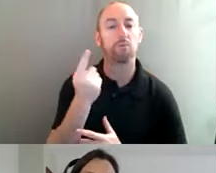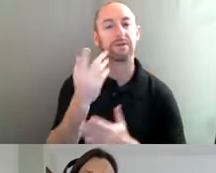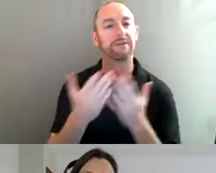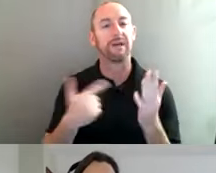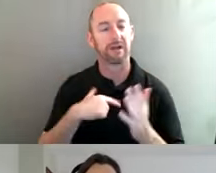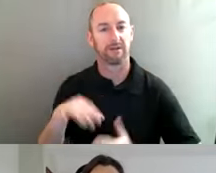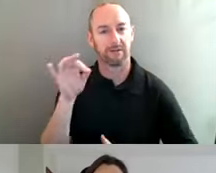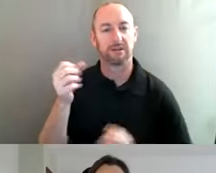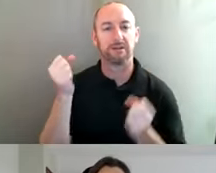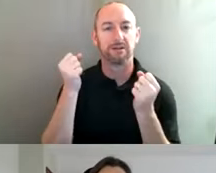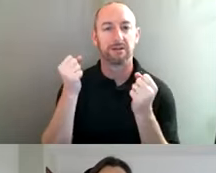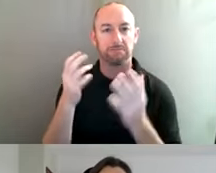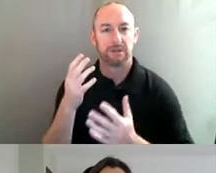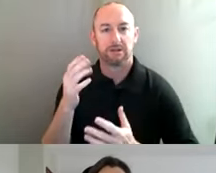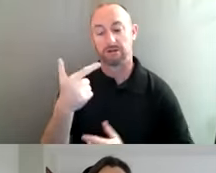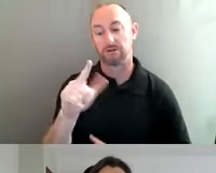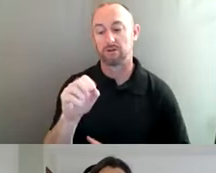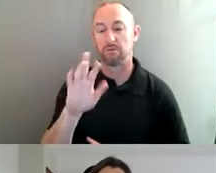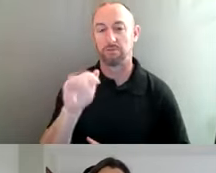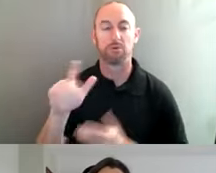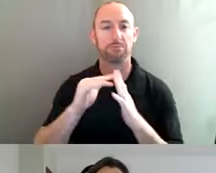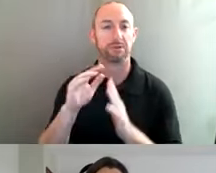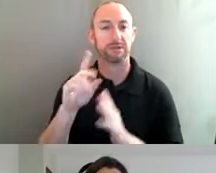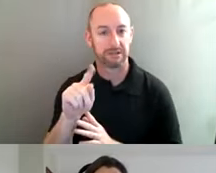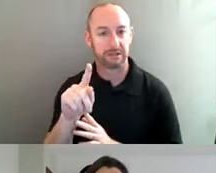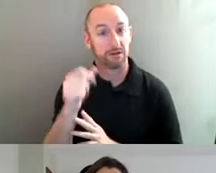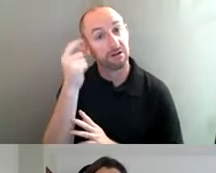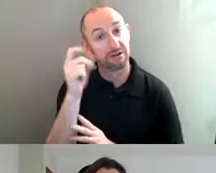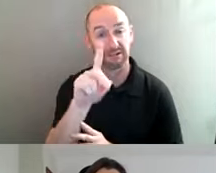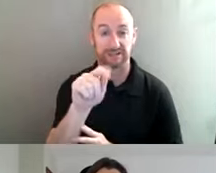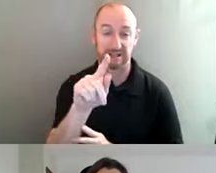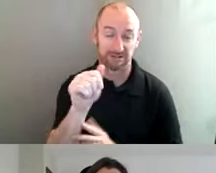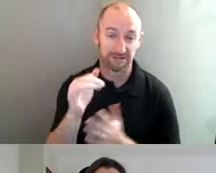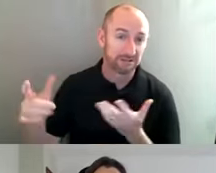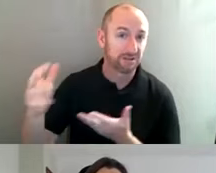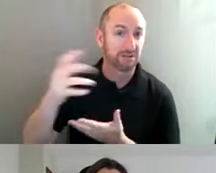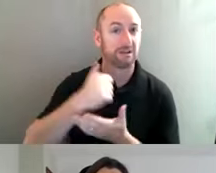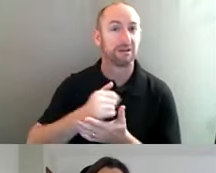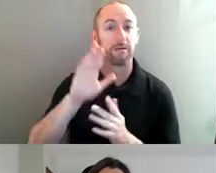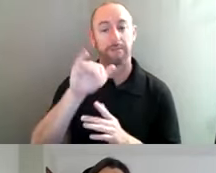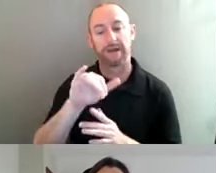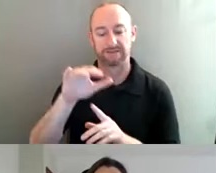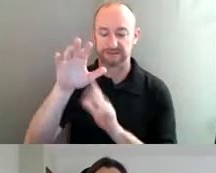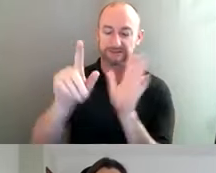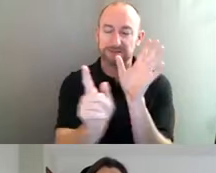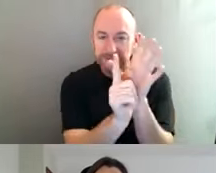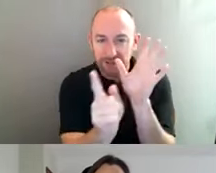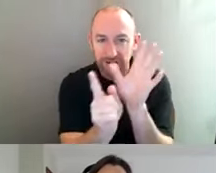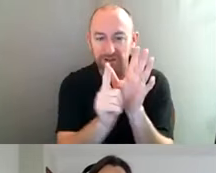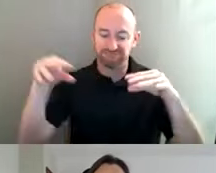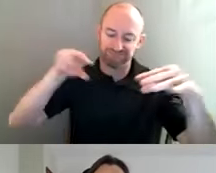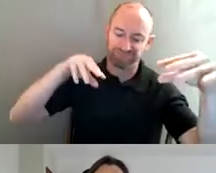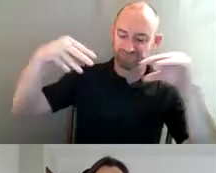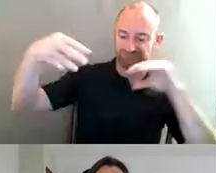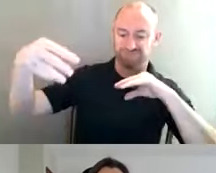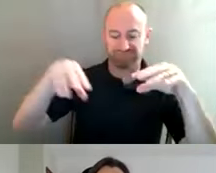found is that a lot of the global community data, because the data is collected by satellite sensors or other things that are really